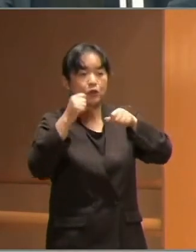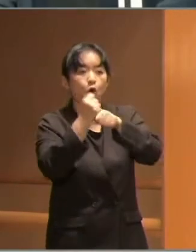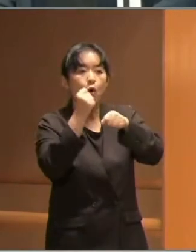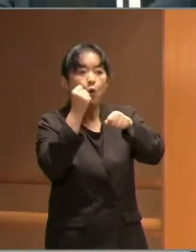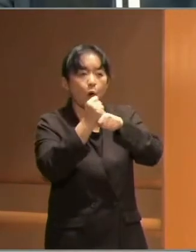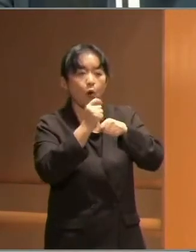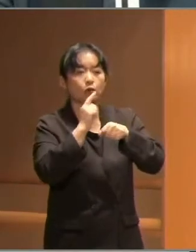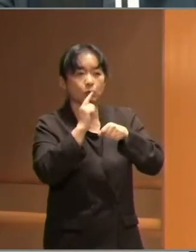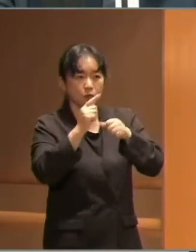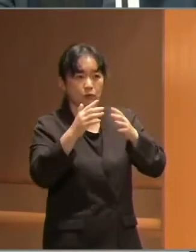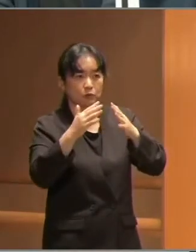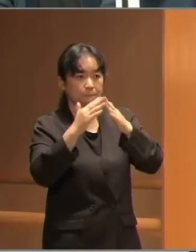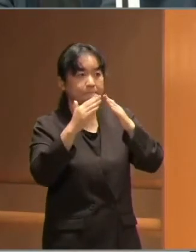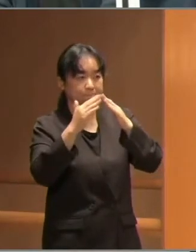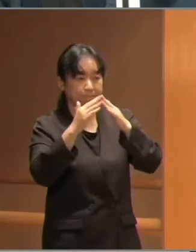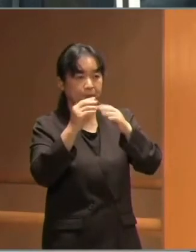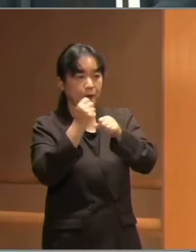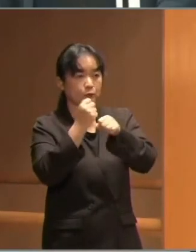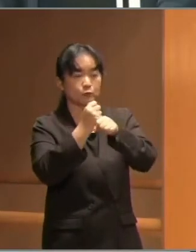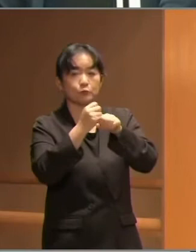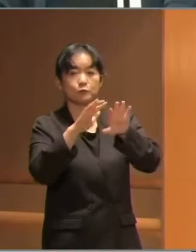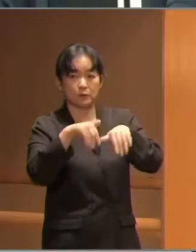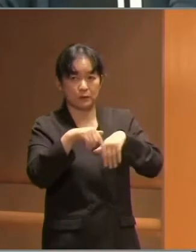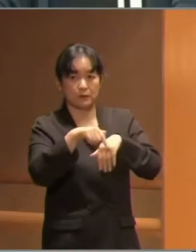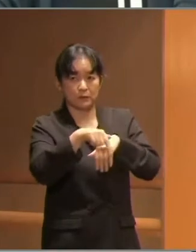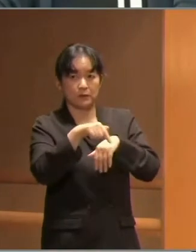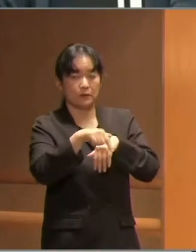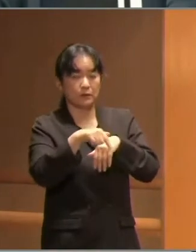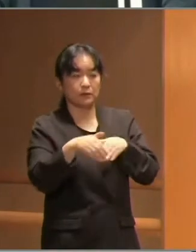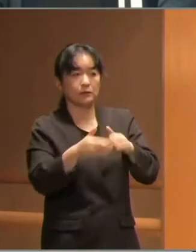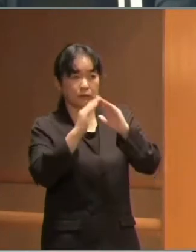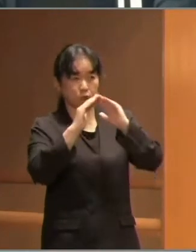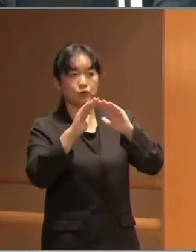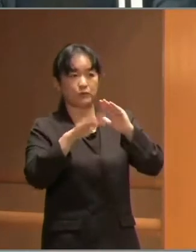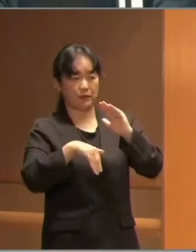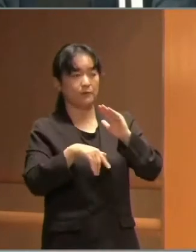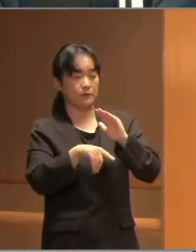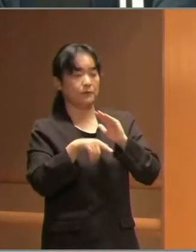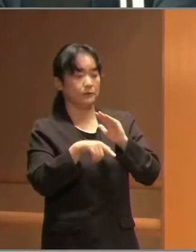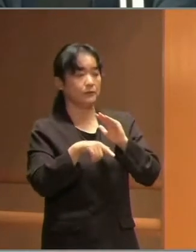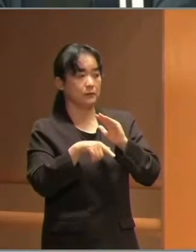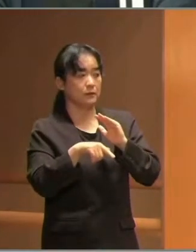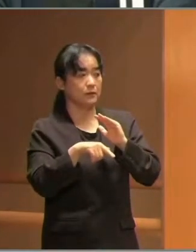established a paper mill called the Kigami Kobo.